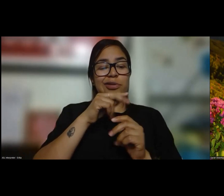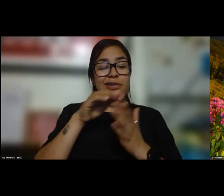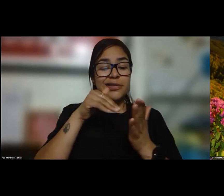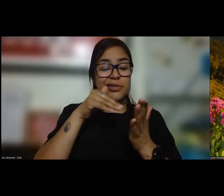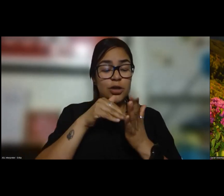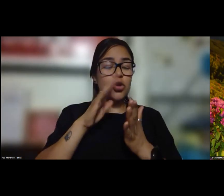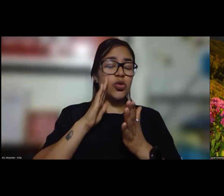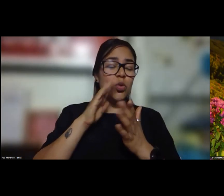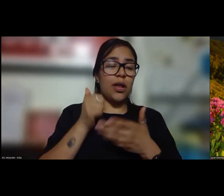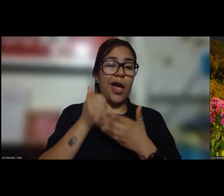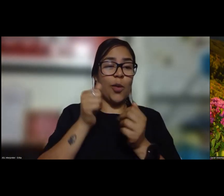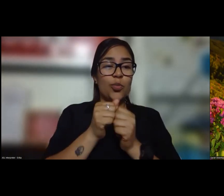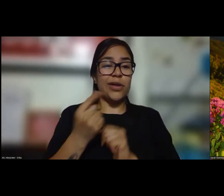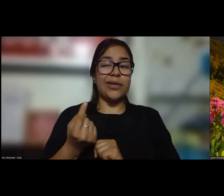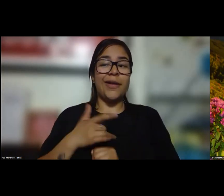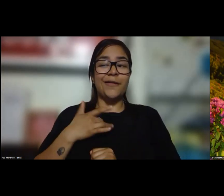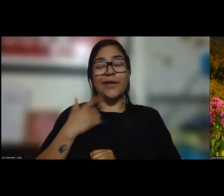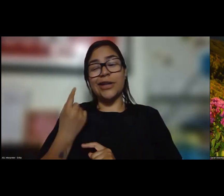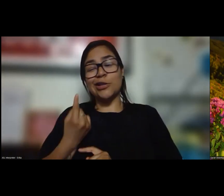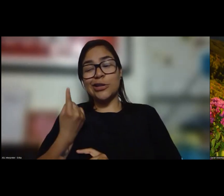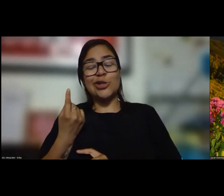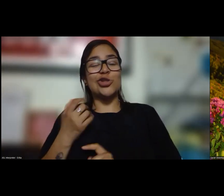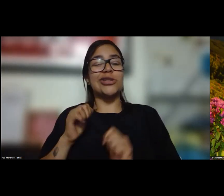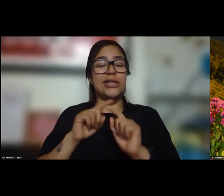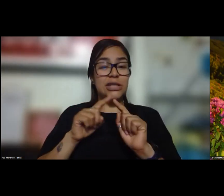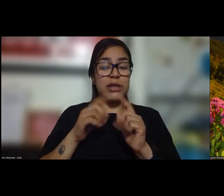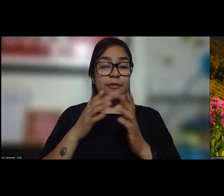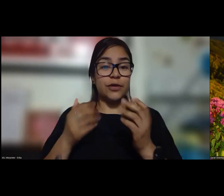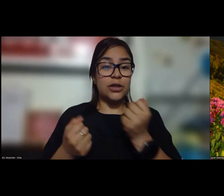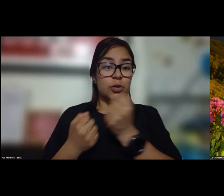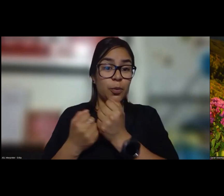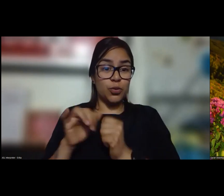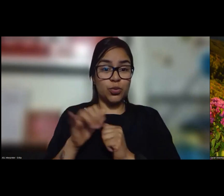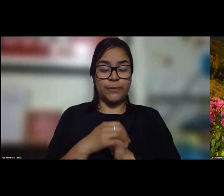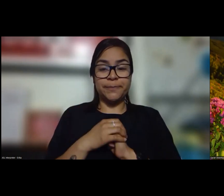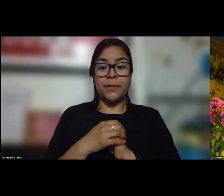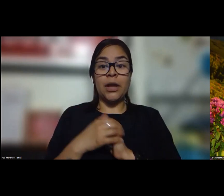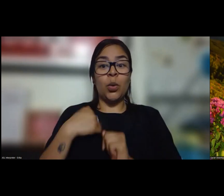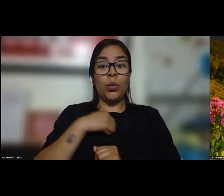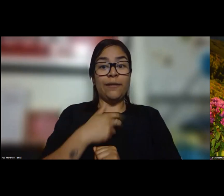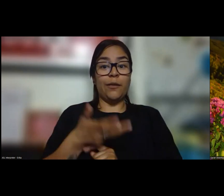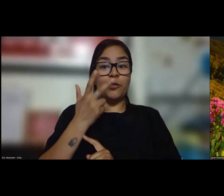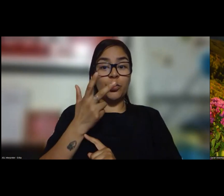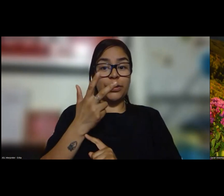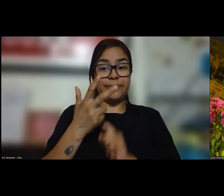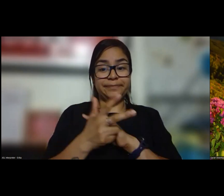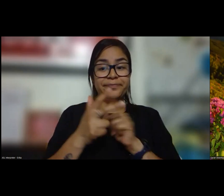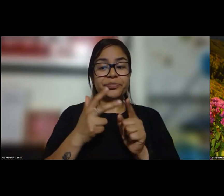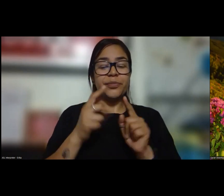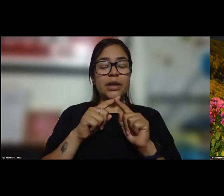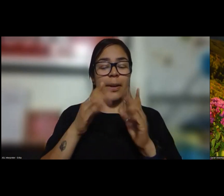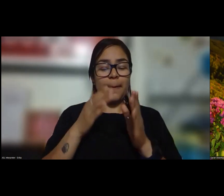So just a high level overview of the $50 million proposal. It's 3 components. The first of which is